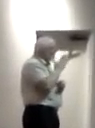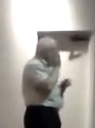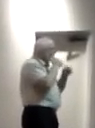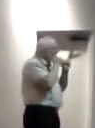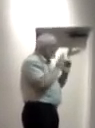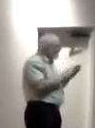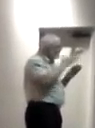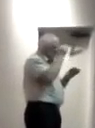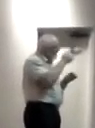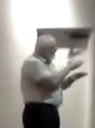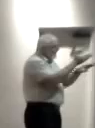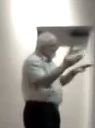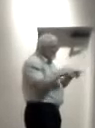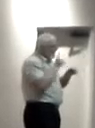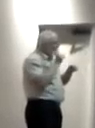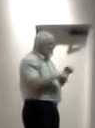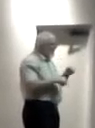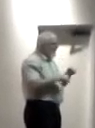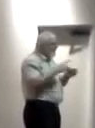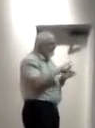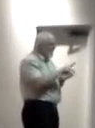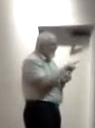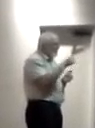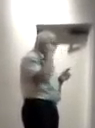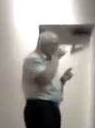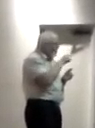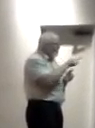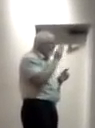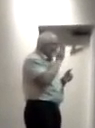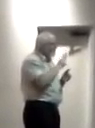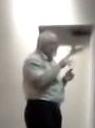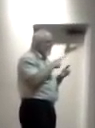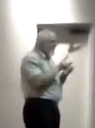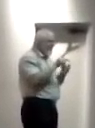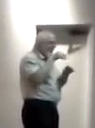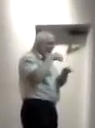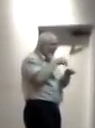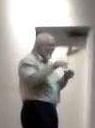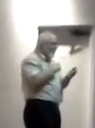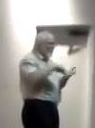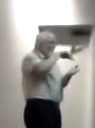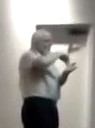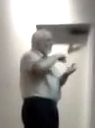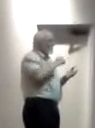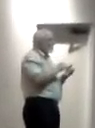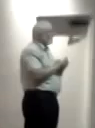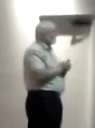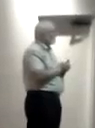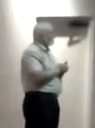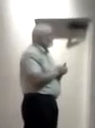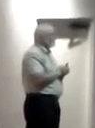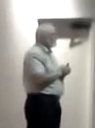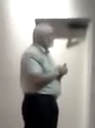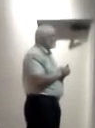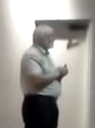blessed because they cannot repay you, for you will be repaid at the resurrection of the righteous."